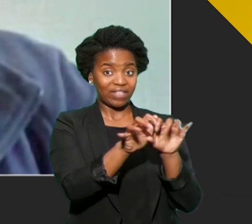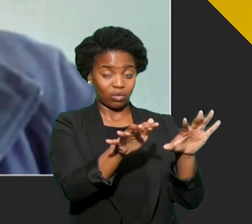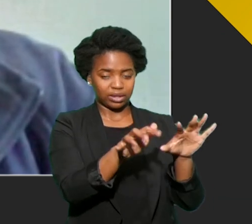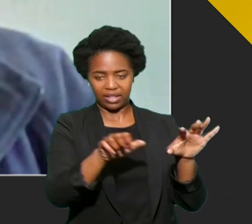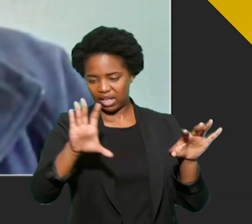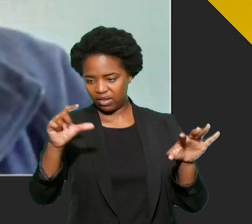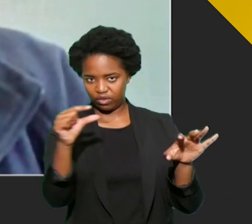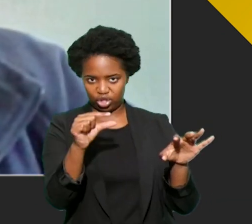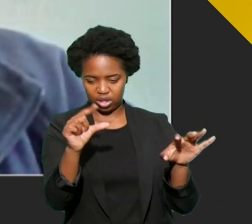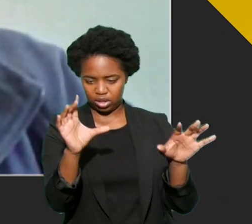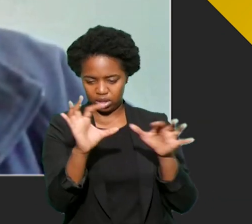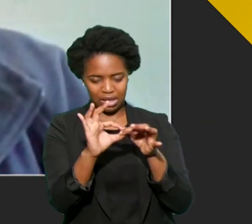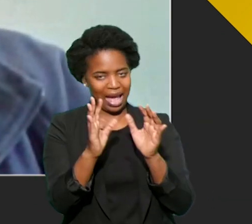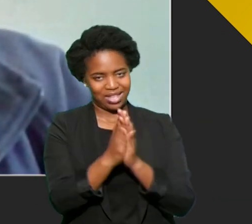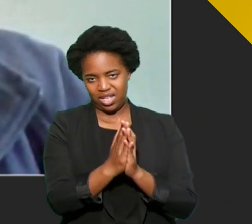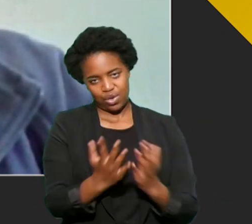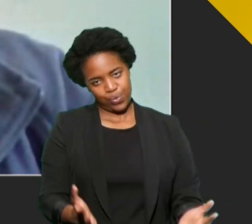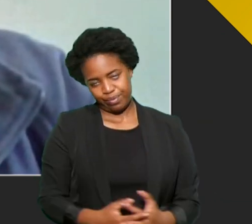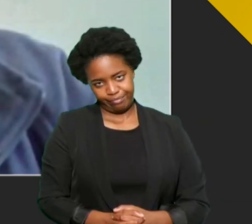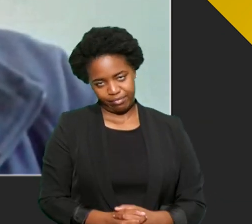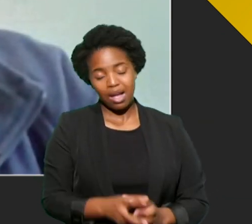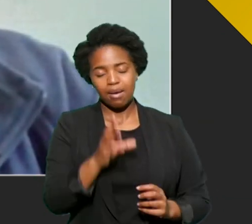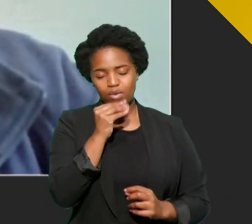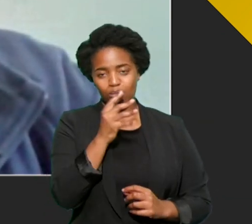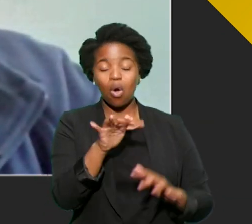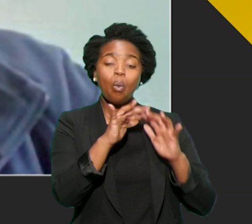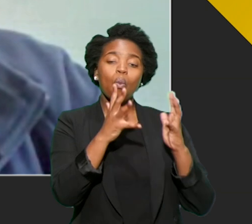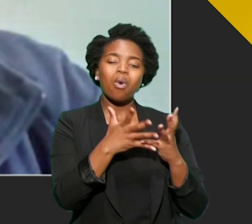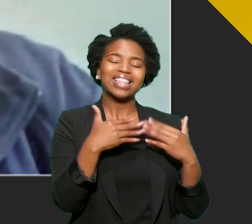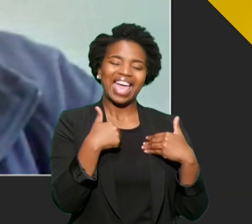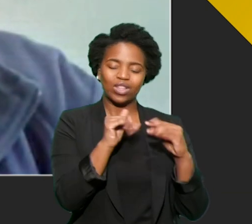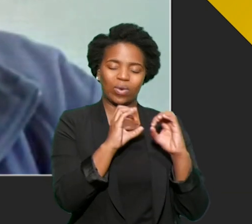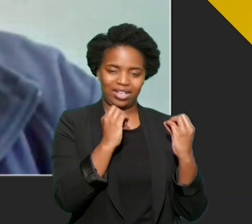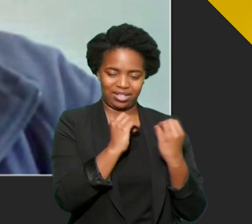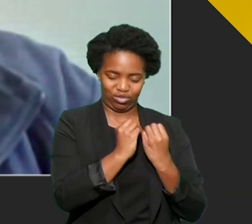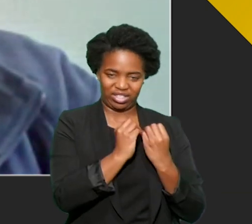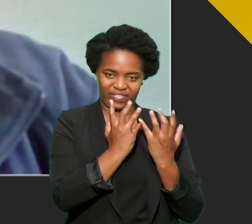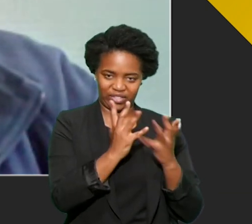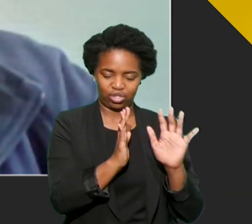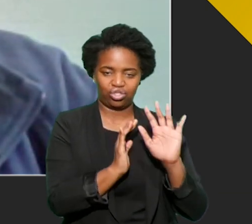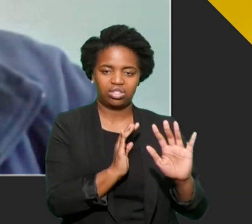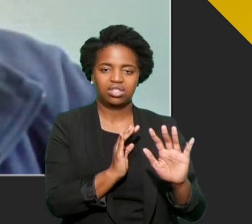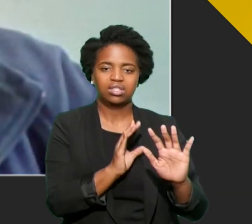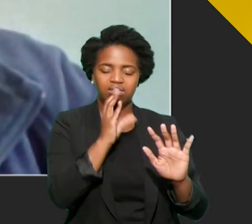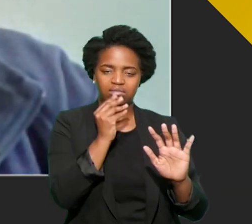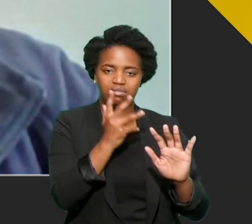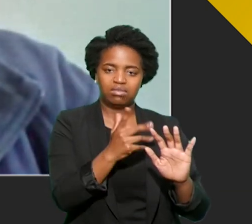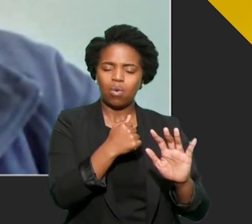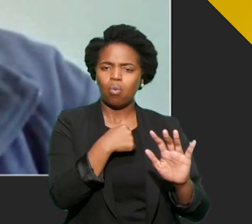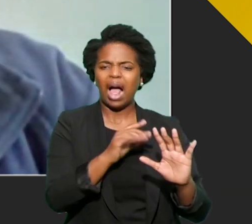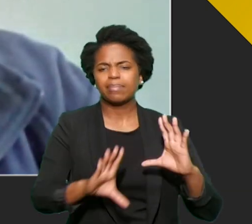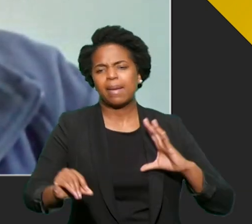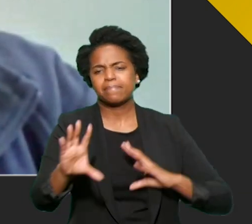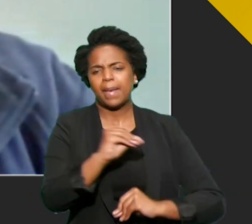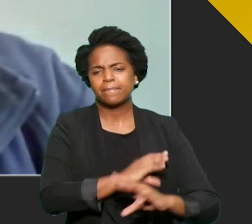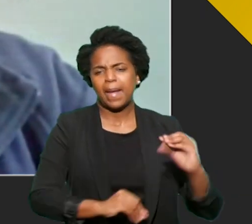5G, the rollout of 5G, and the current COVID-19 crisis. There is, however, a lot of rumors and WhatsApps